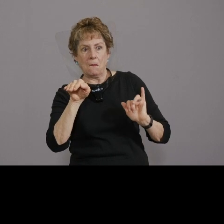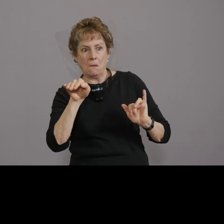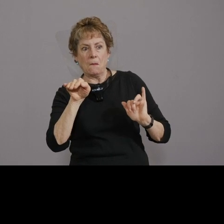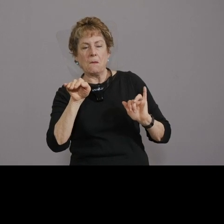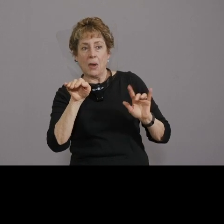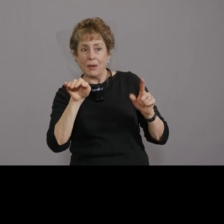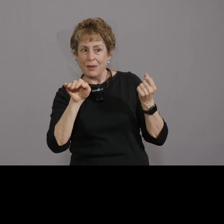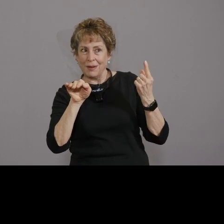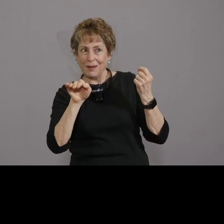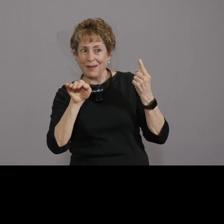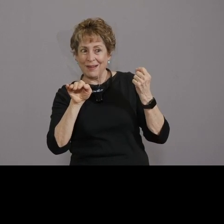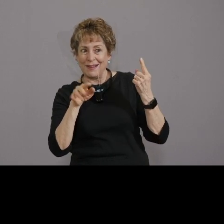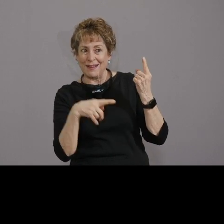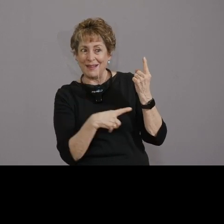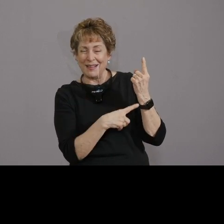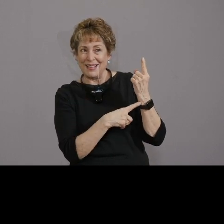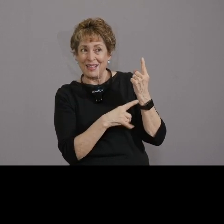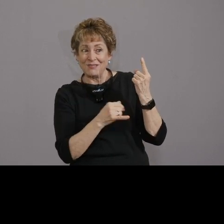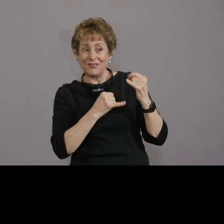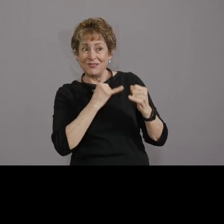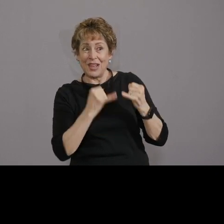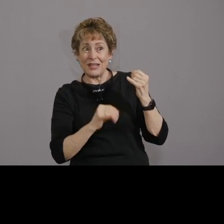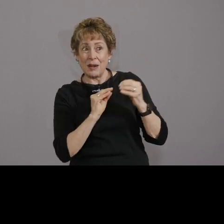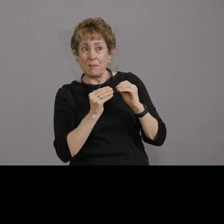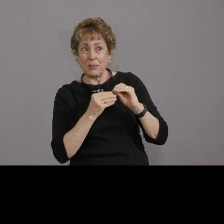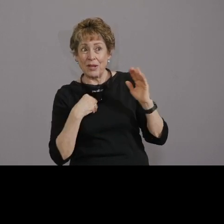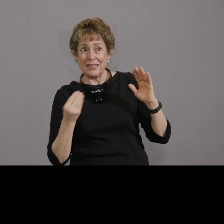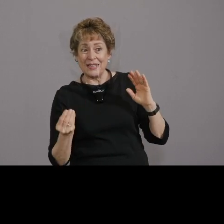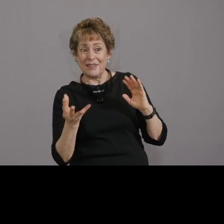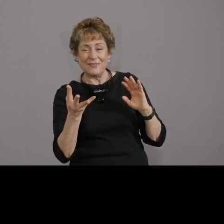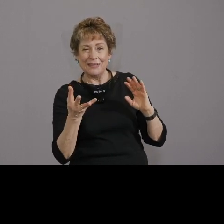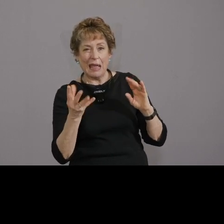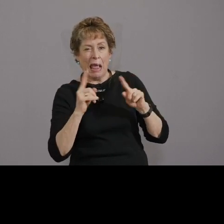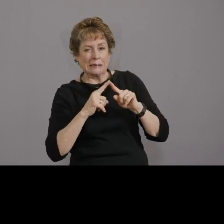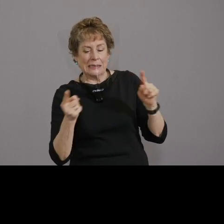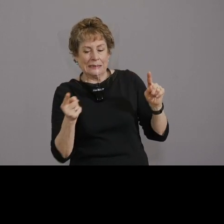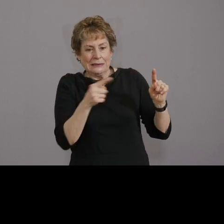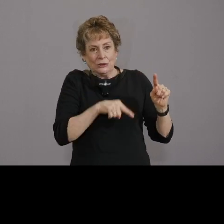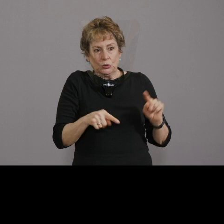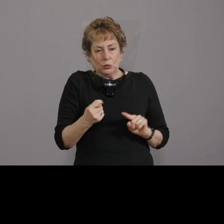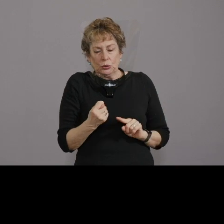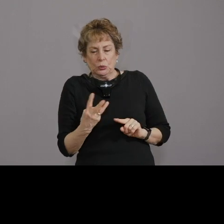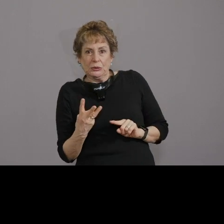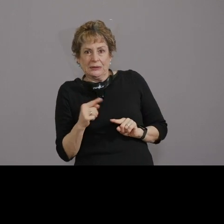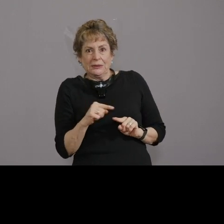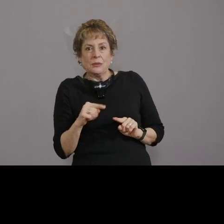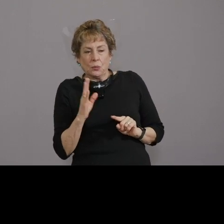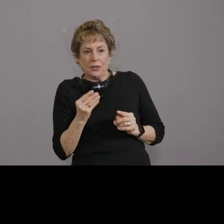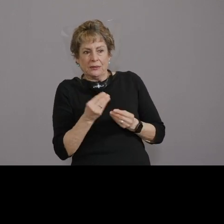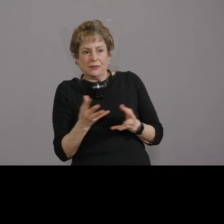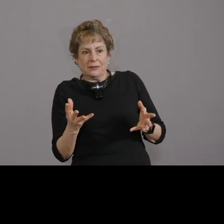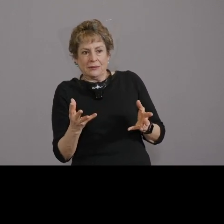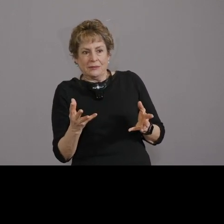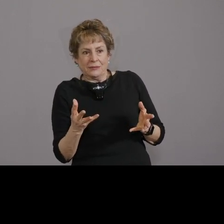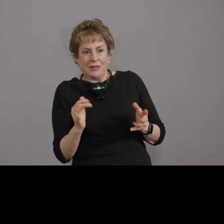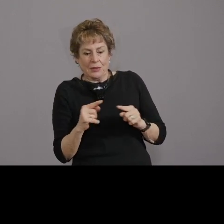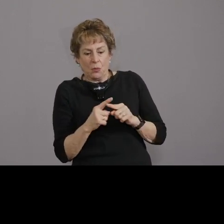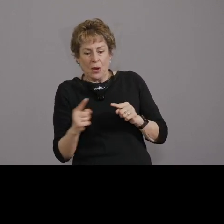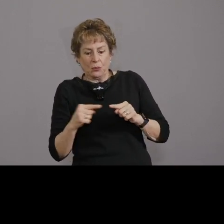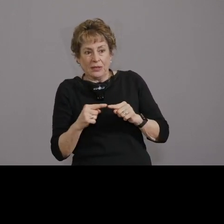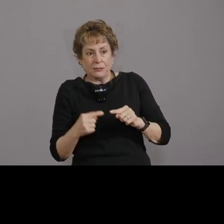Tuesday or Wednesday of next week, because we backfill to the date that that specimen was collected.